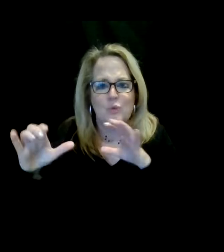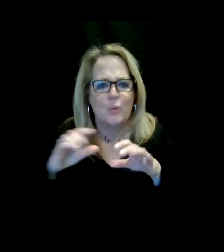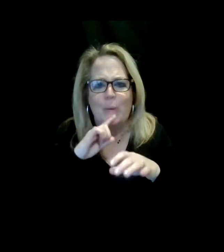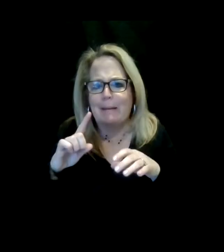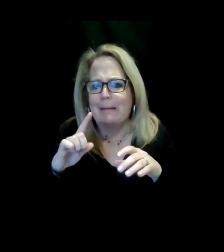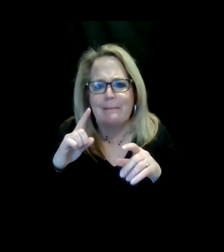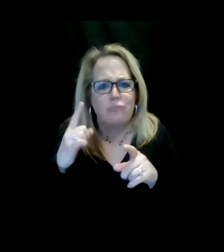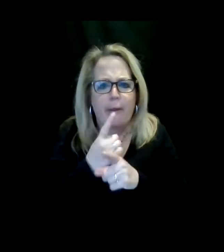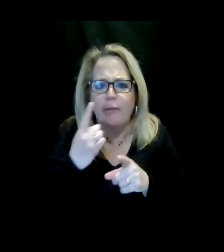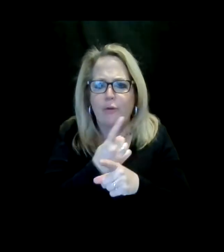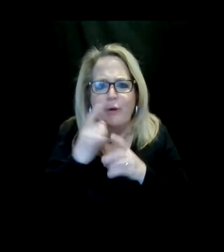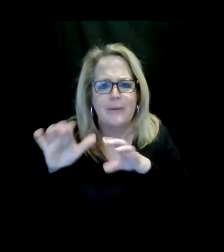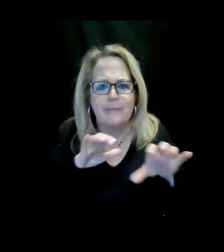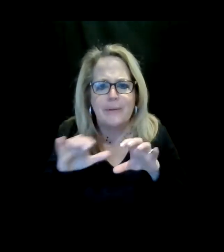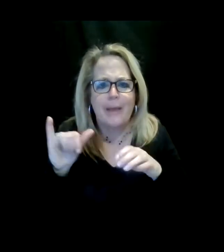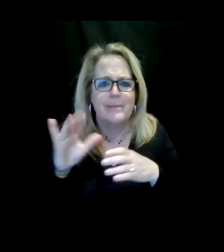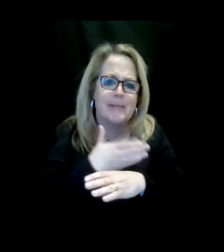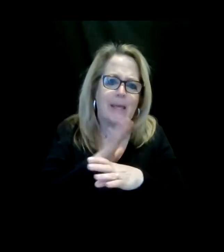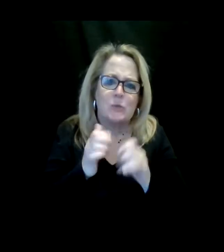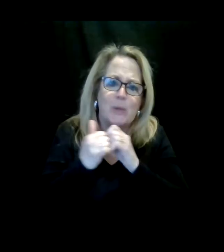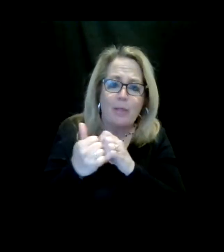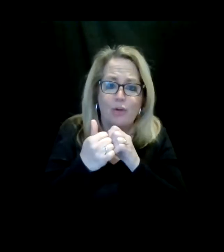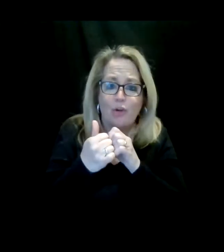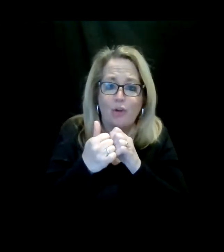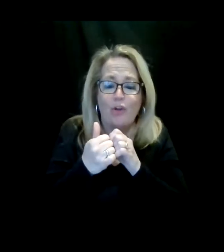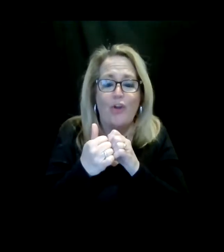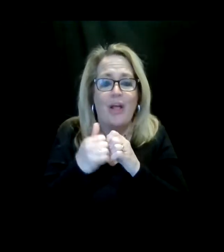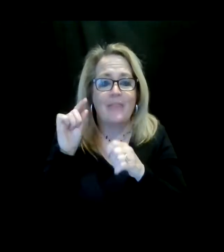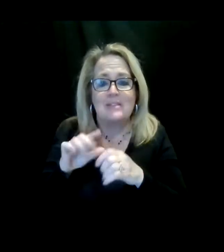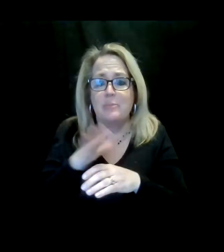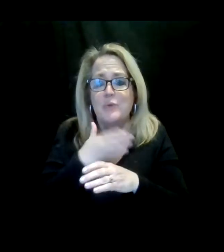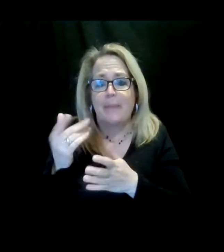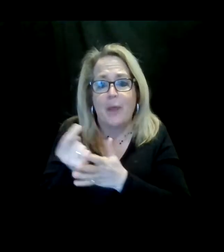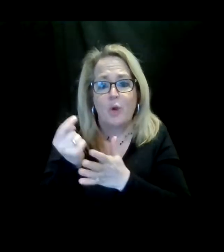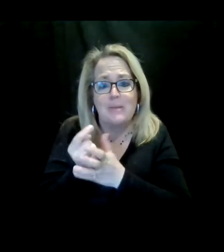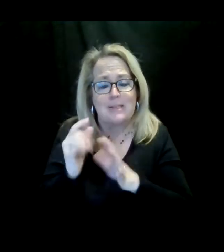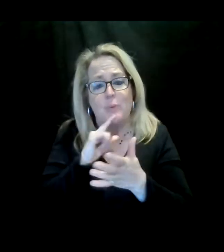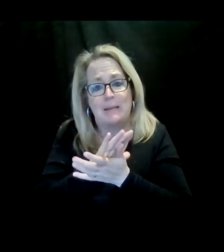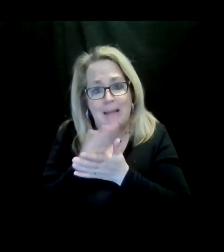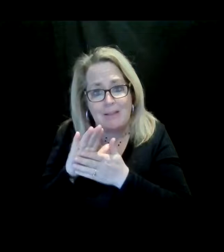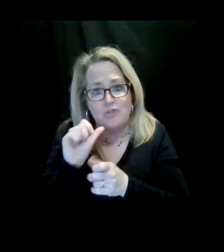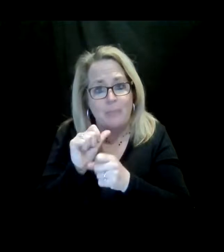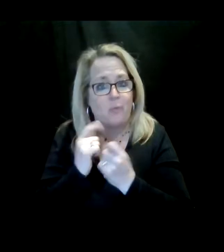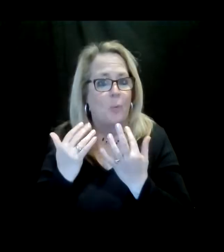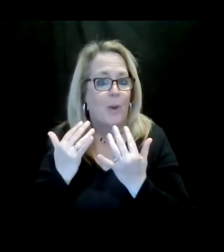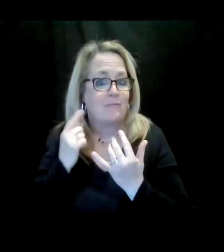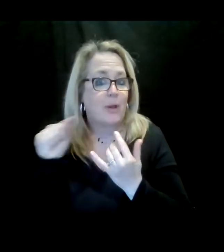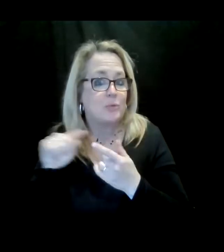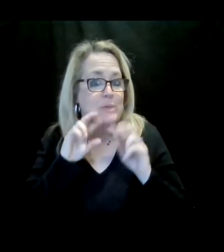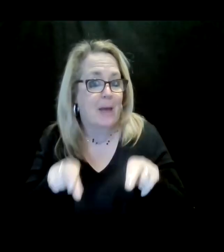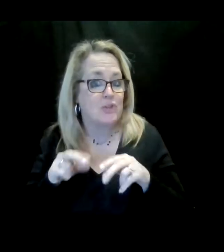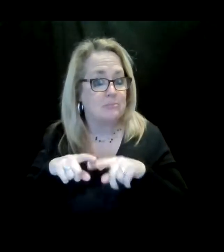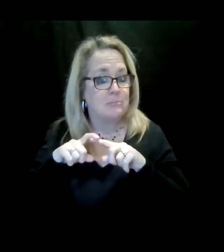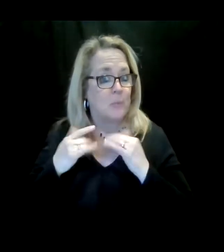typical activities such as singing together. And this music therapist did a really nice job of waiting for him to respond